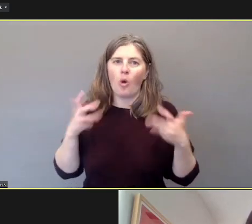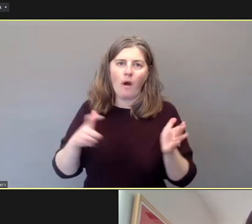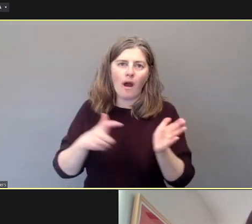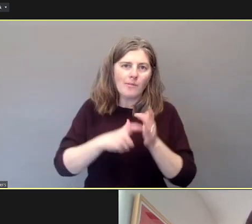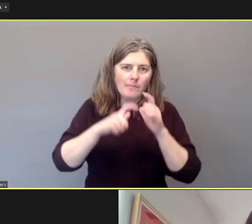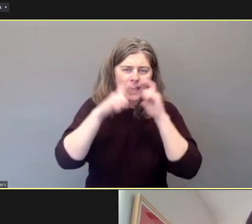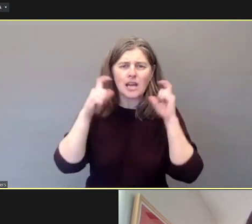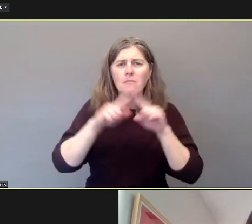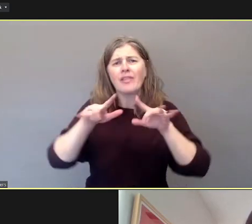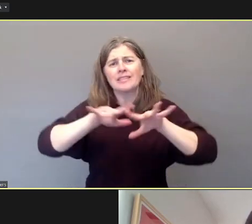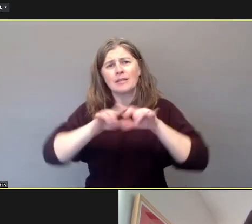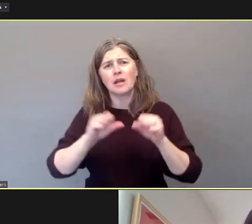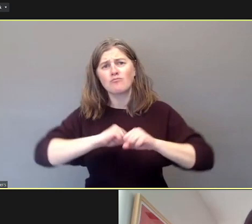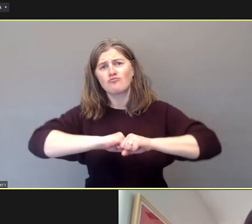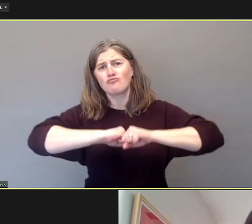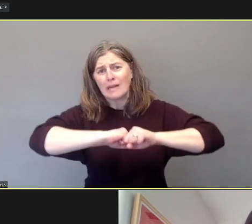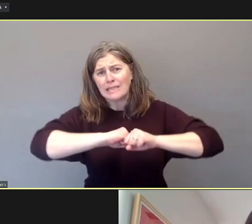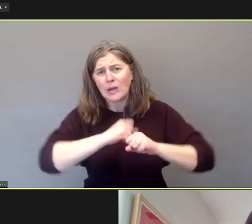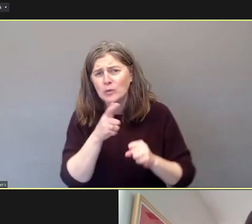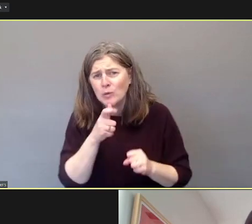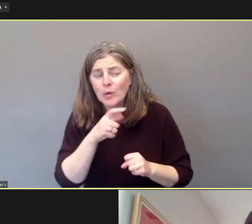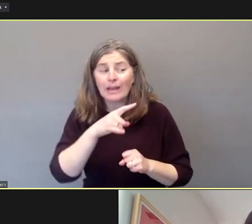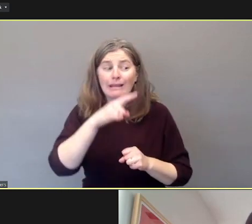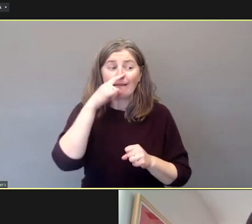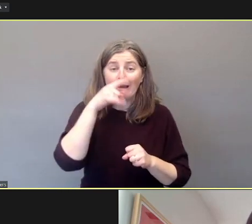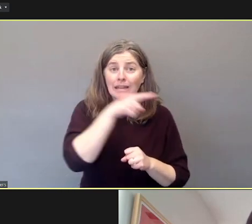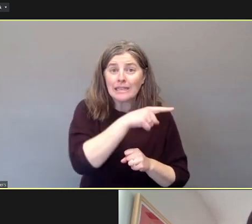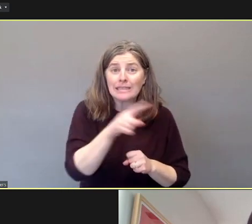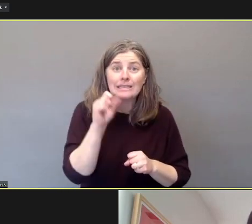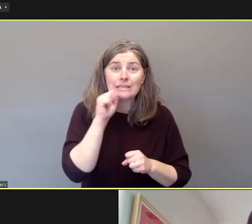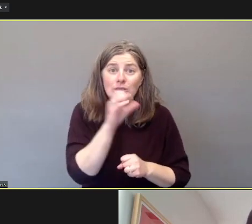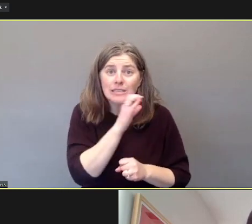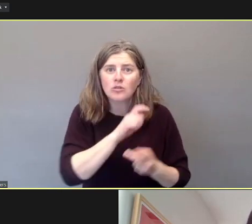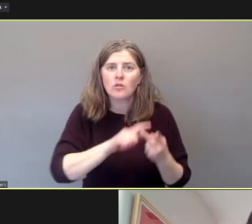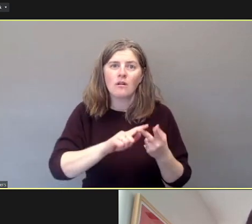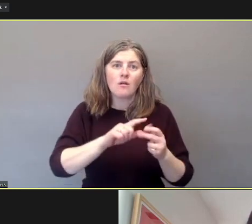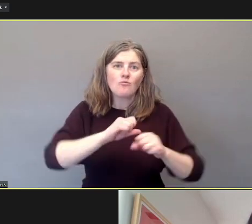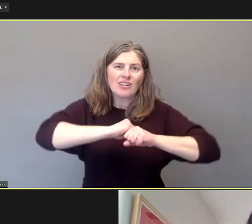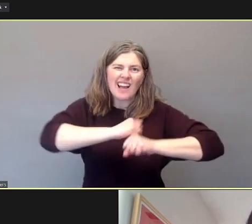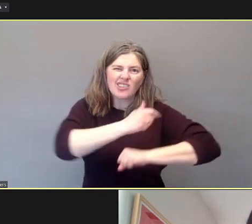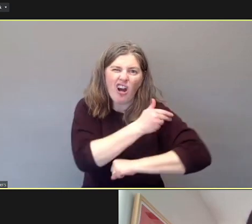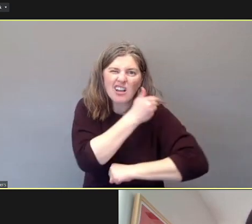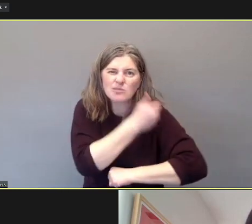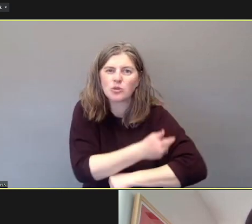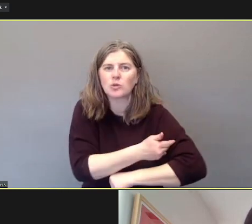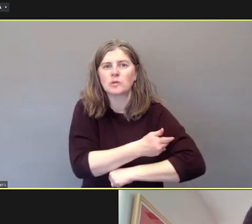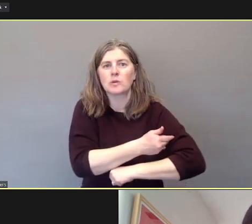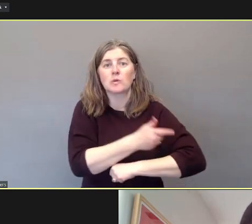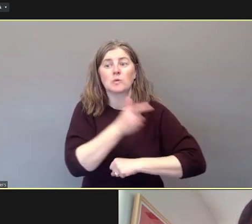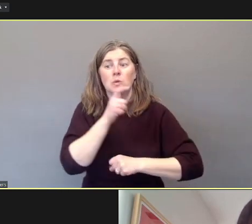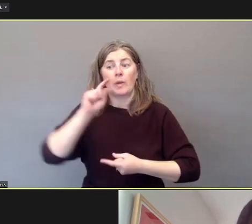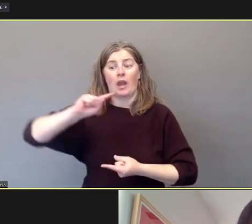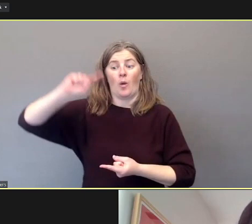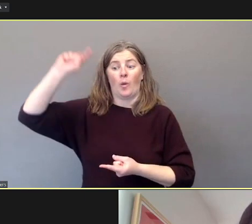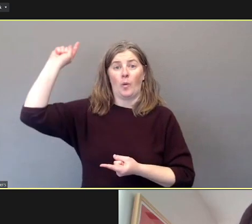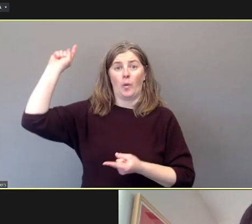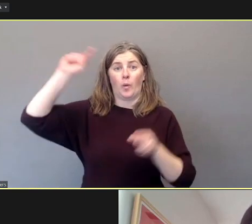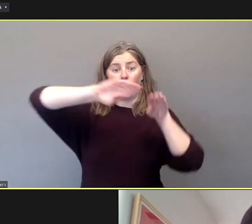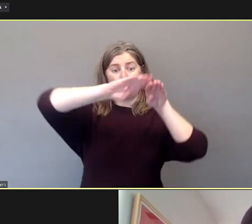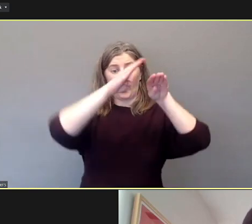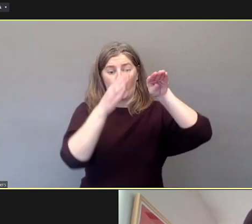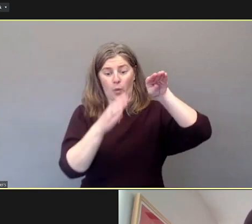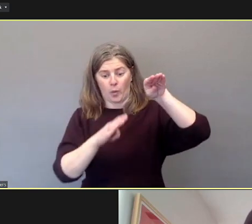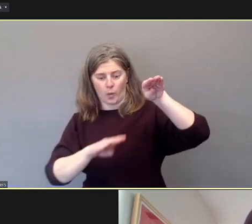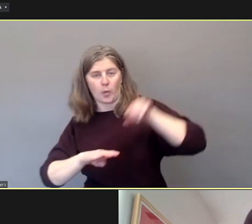want to protect kids, the vulnerable, and our hospitals right now. But as soon as we get out of this, I think you'll see a lot more